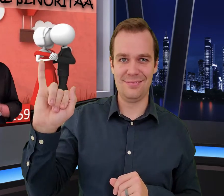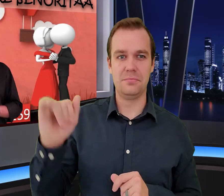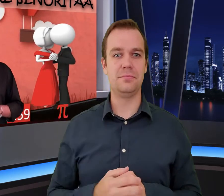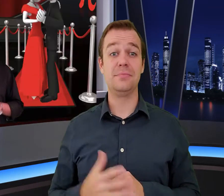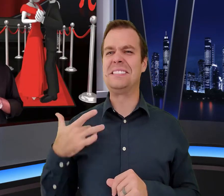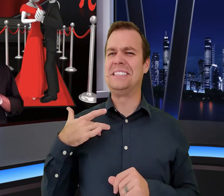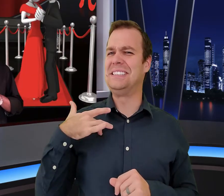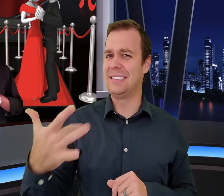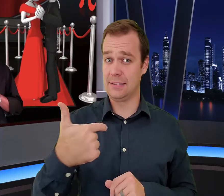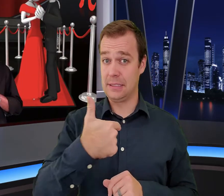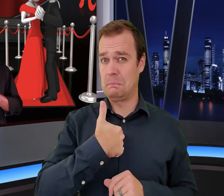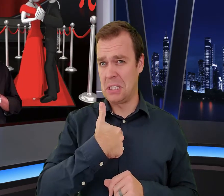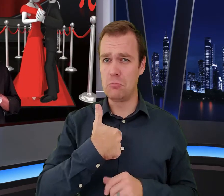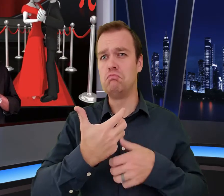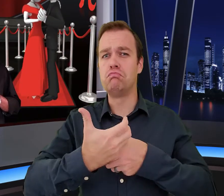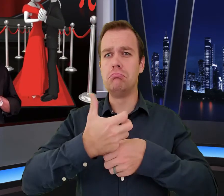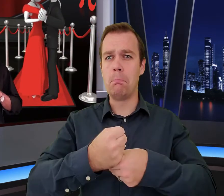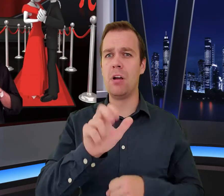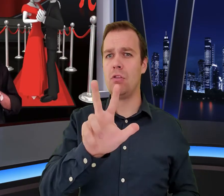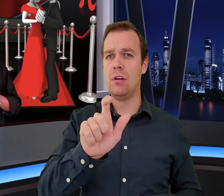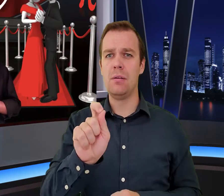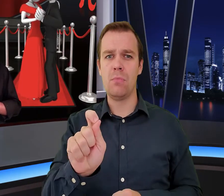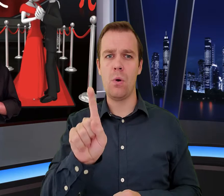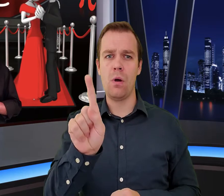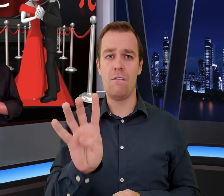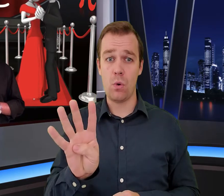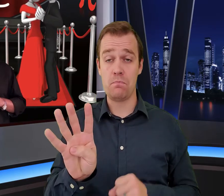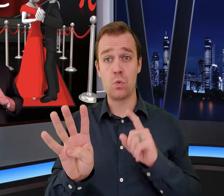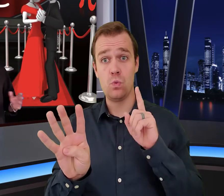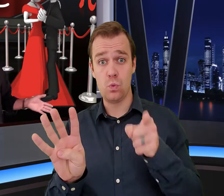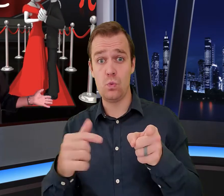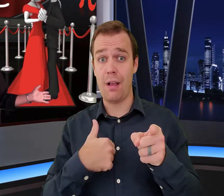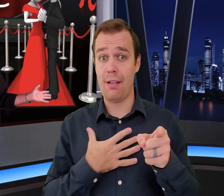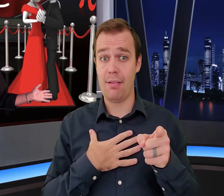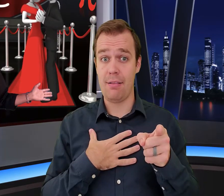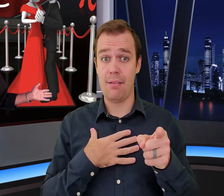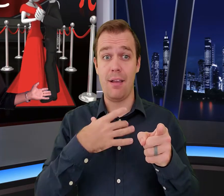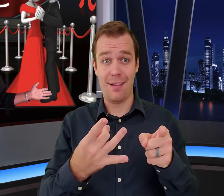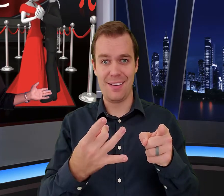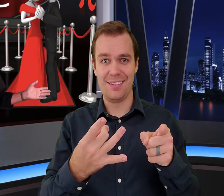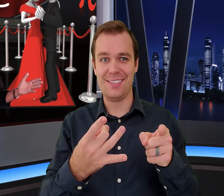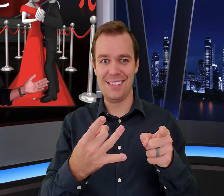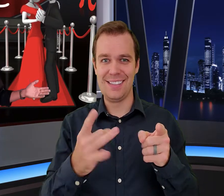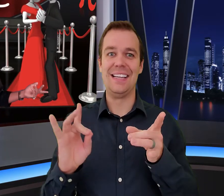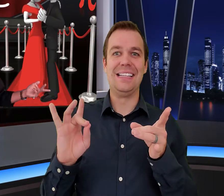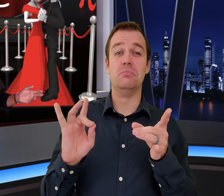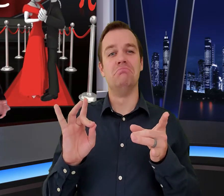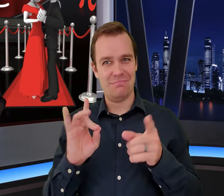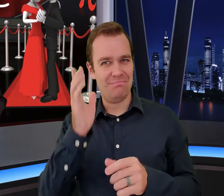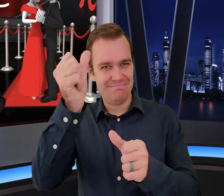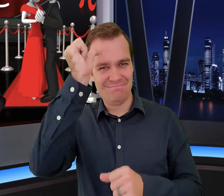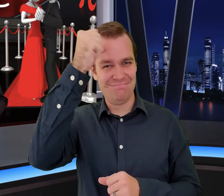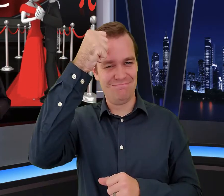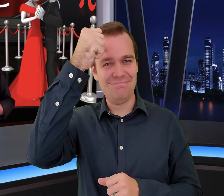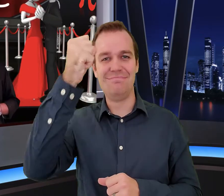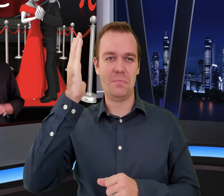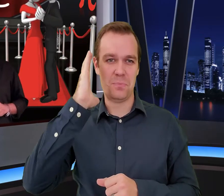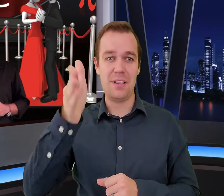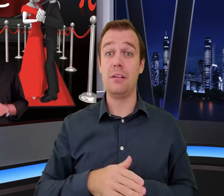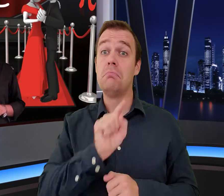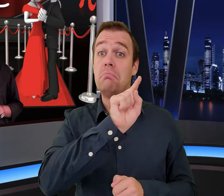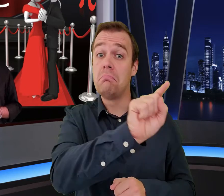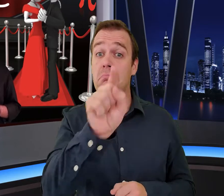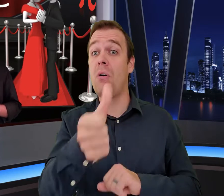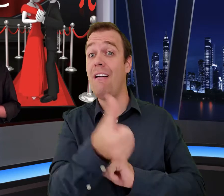I prefer 3.14, and that is what is used. You I like. Say it with heart. You'll remember it.